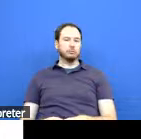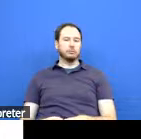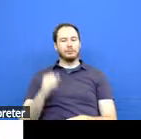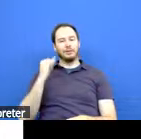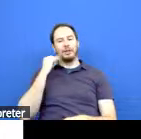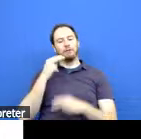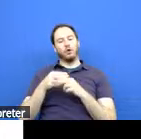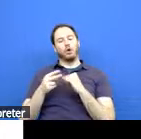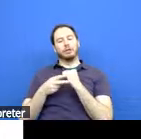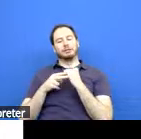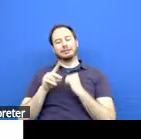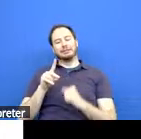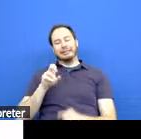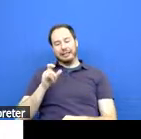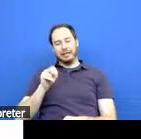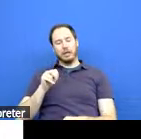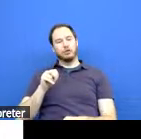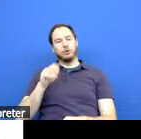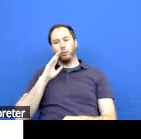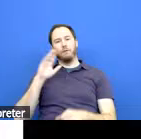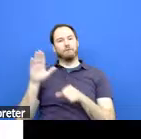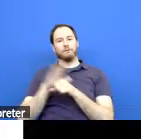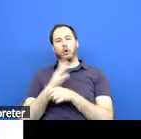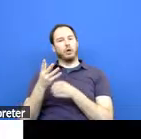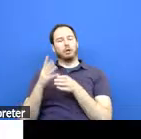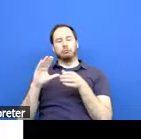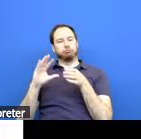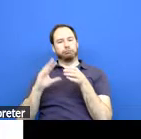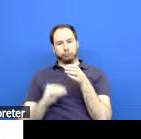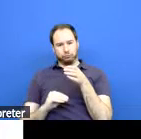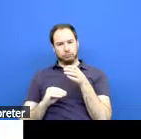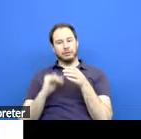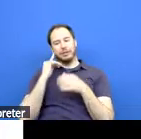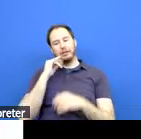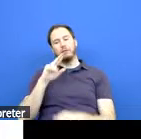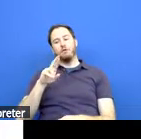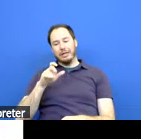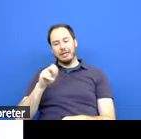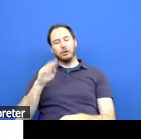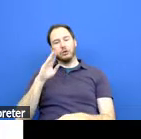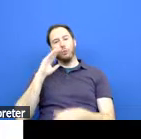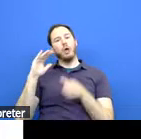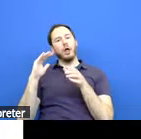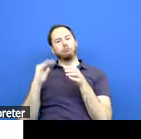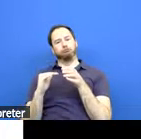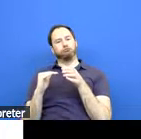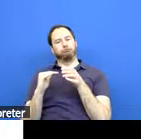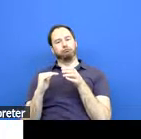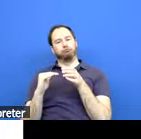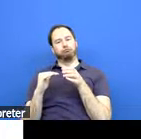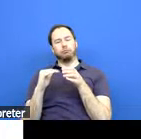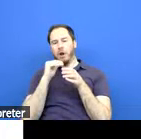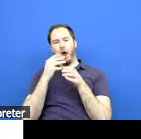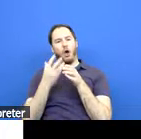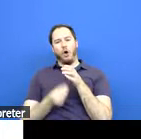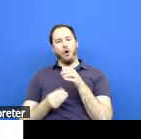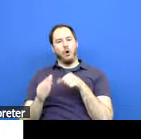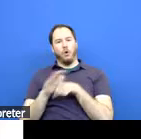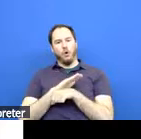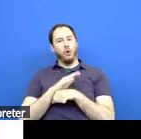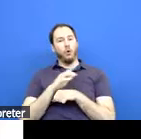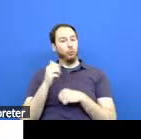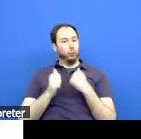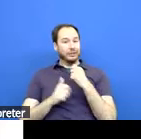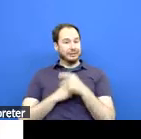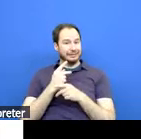detention pond, the pond will fully drain out. If it's a retention pond, it'll actually hold some amount of water. That decision as to which of